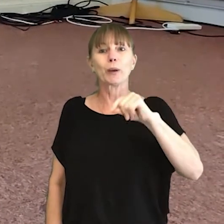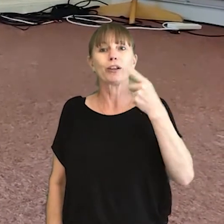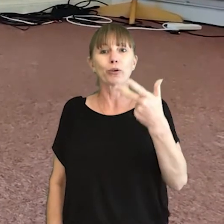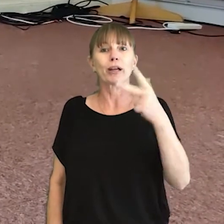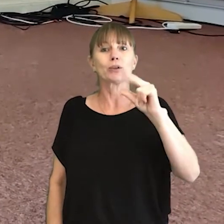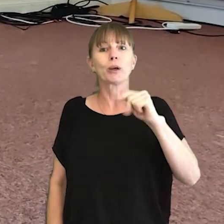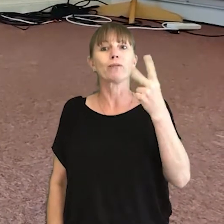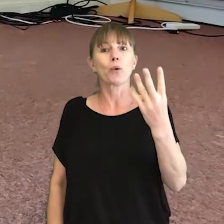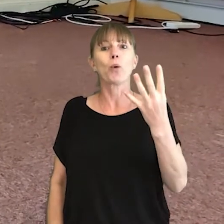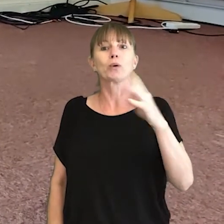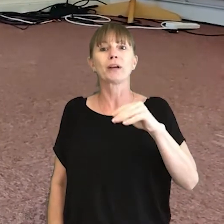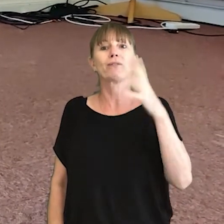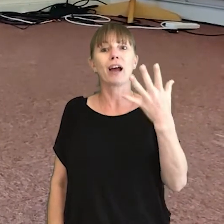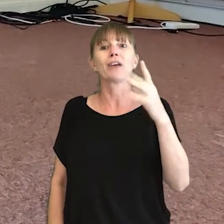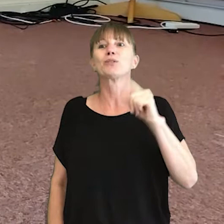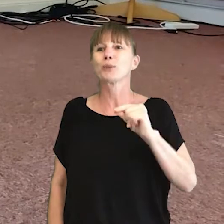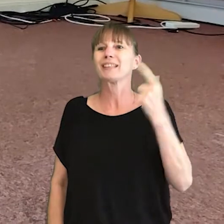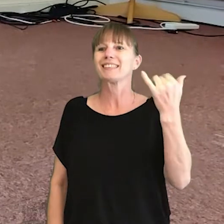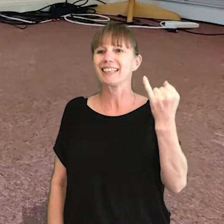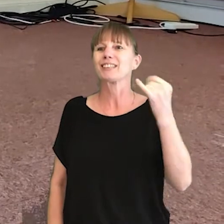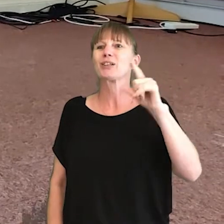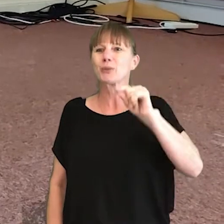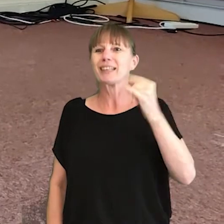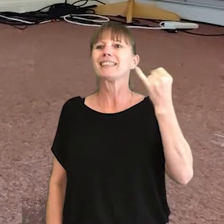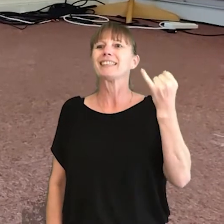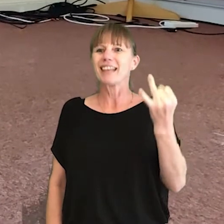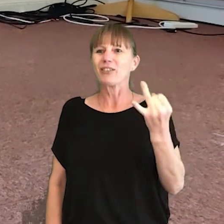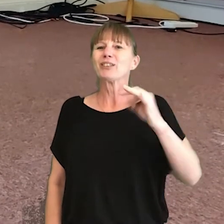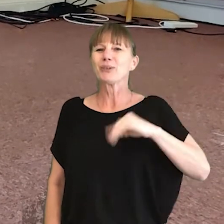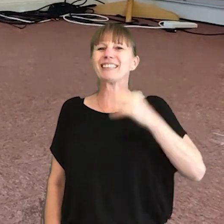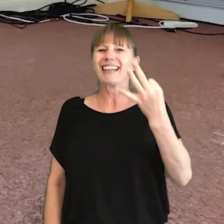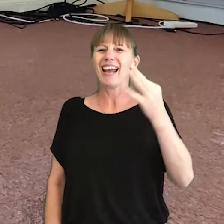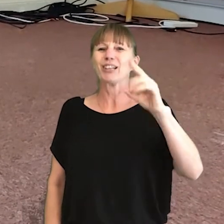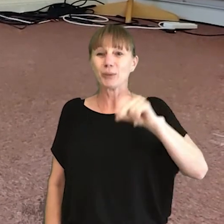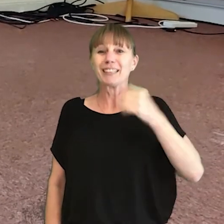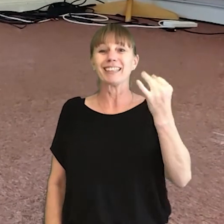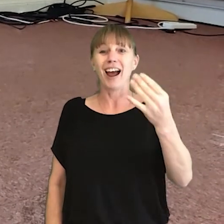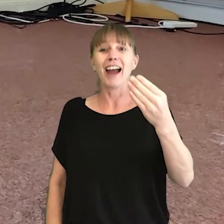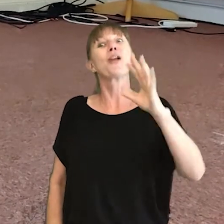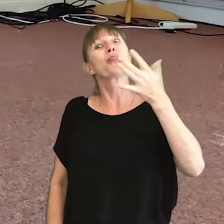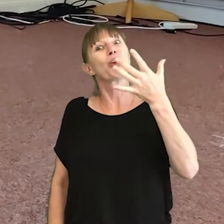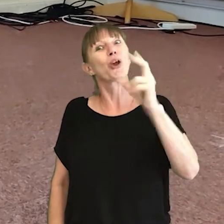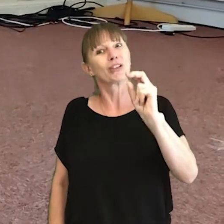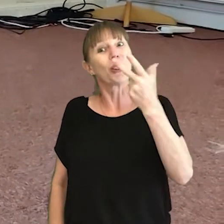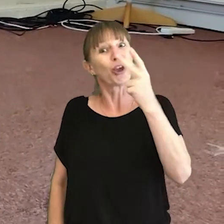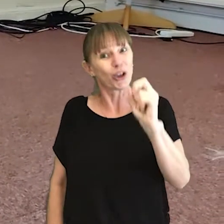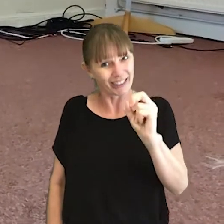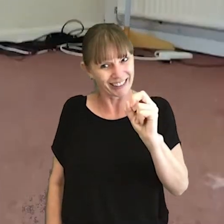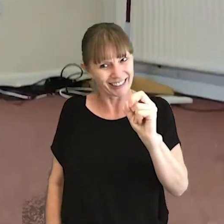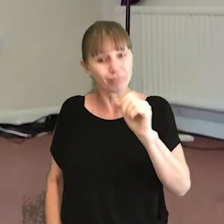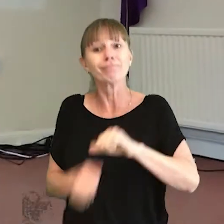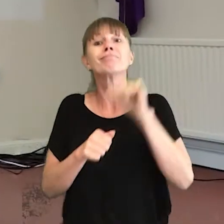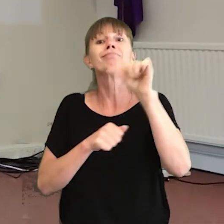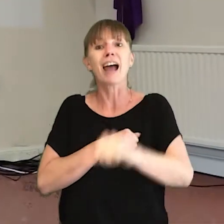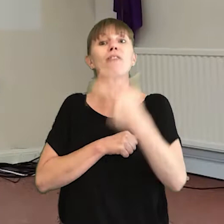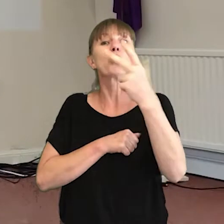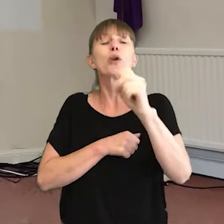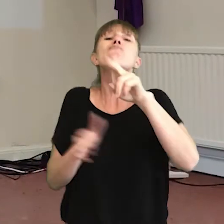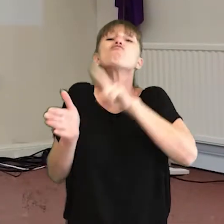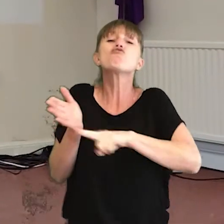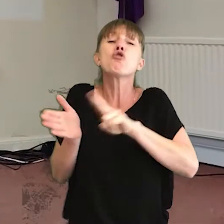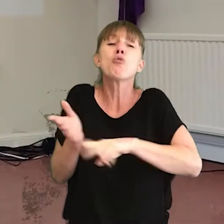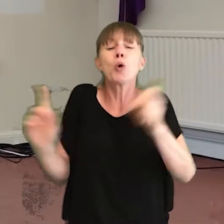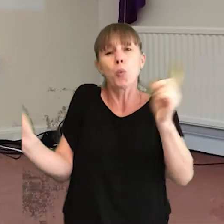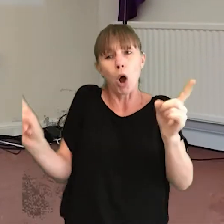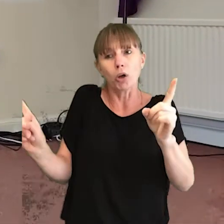22, 24, 25, 26, 27, 28, 29, 30. After 30, in normal